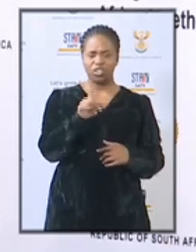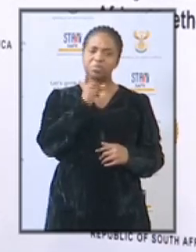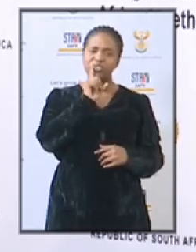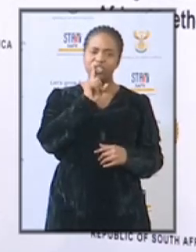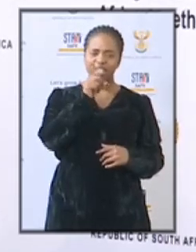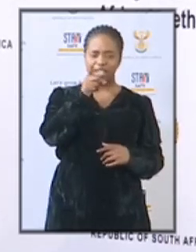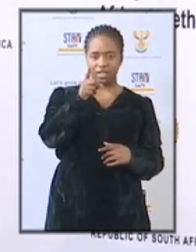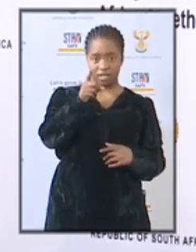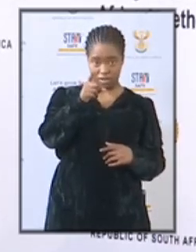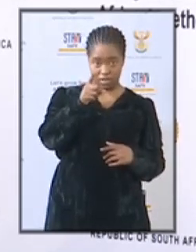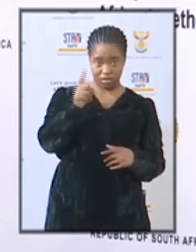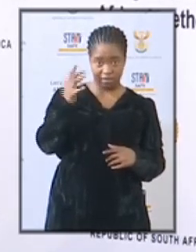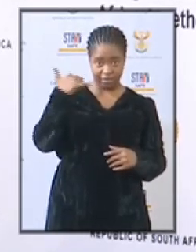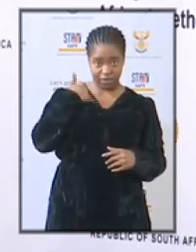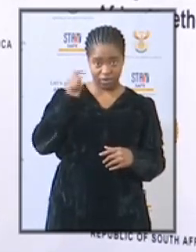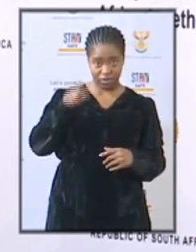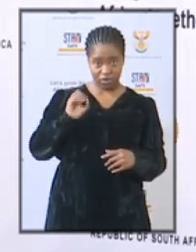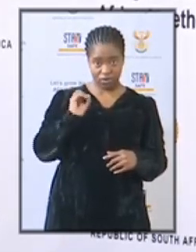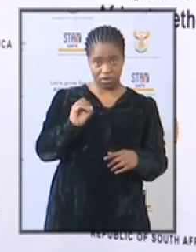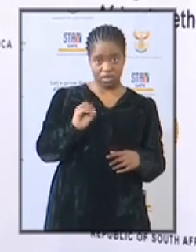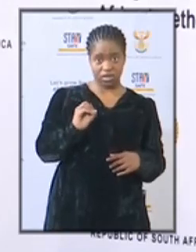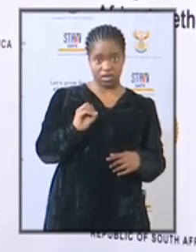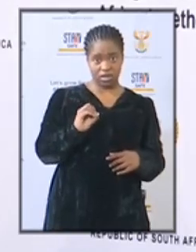with Sulemale. Is it through the landline?